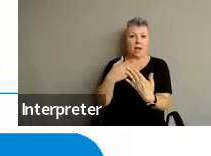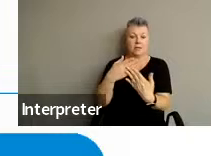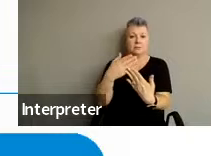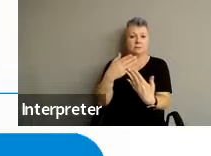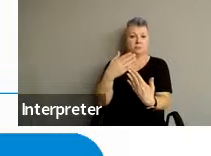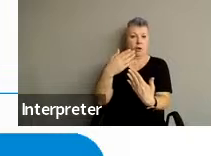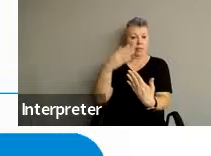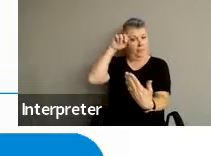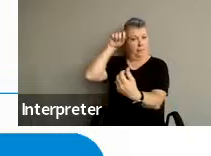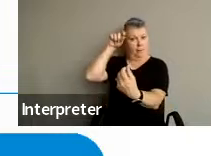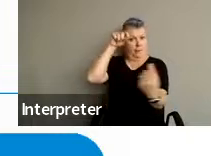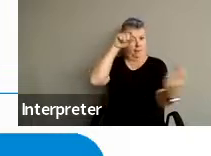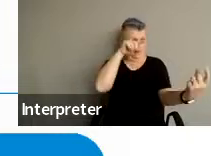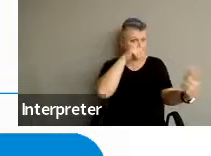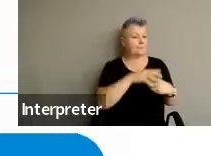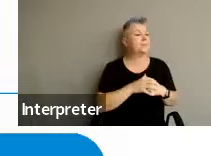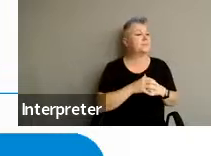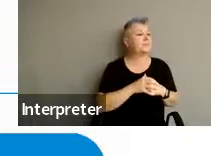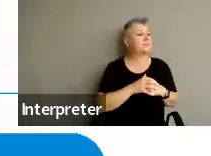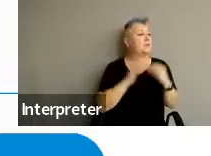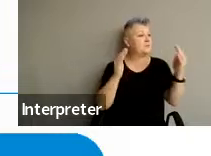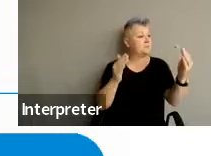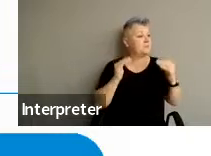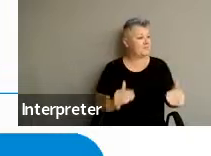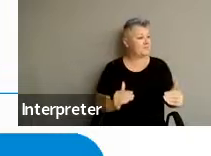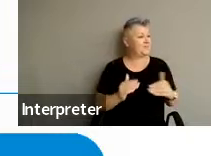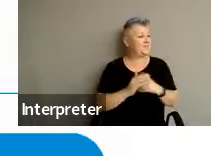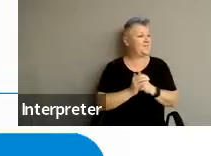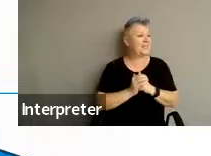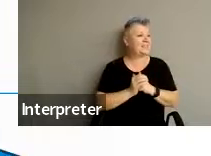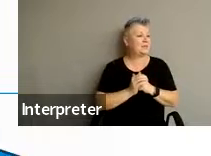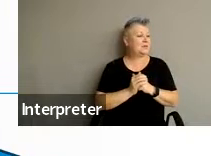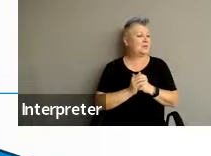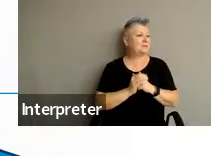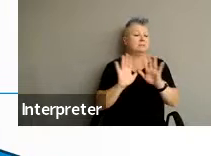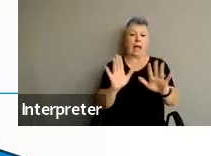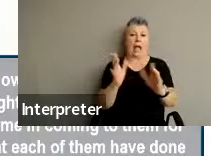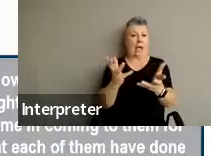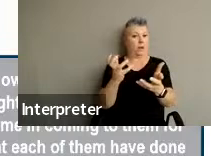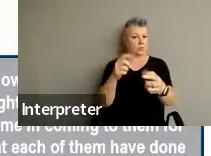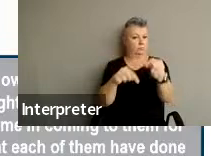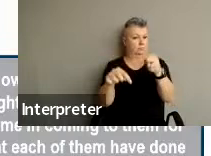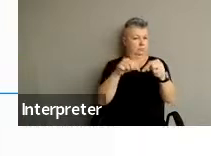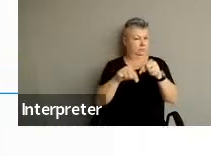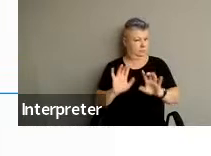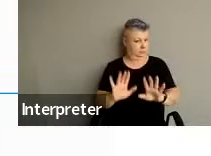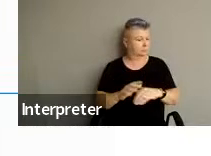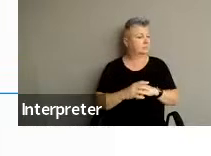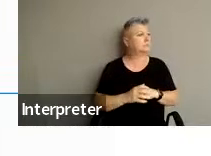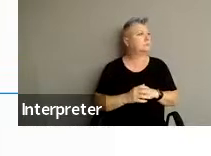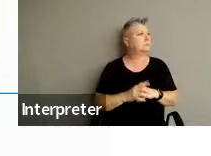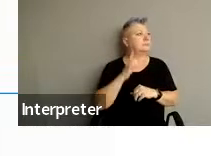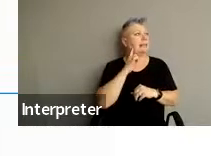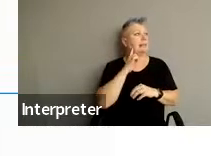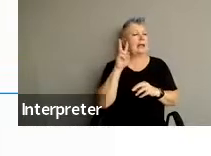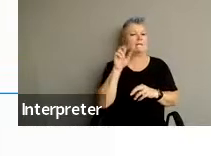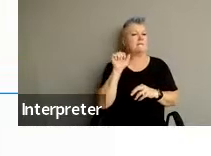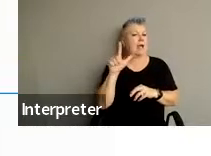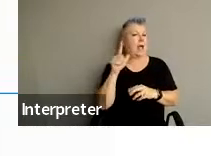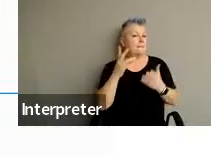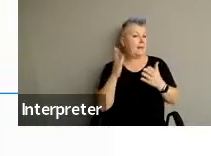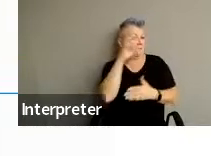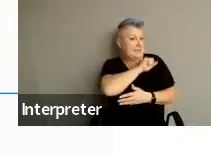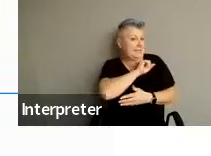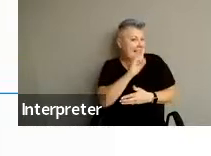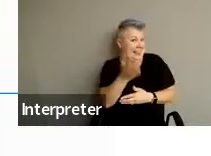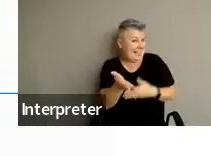Next steps, succession. That's Molly's going to take that over for us. I'm going to back up just a few slides because I think Val missed this one, which shows a lot of the